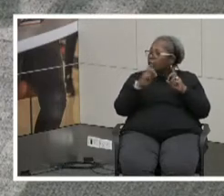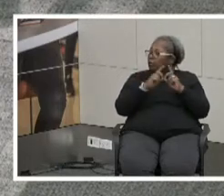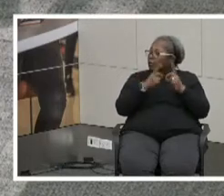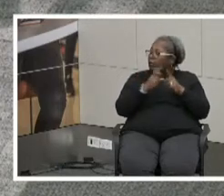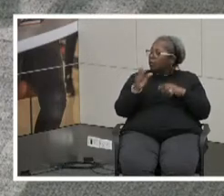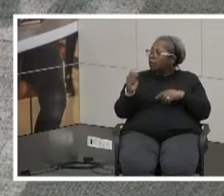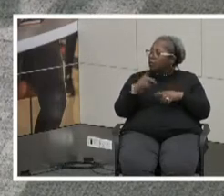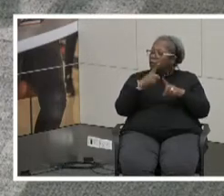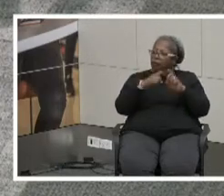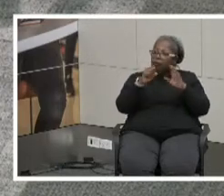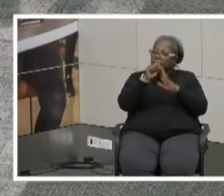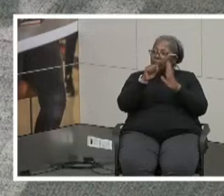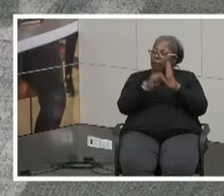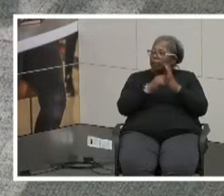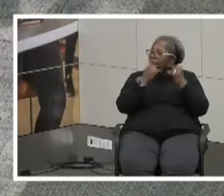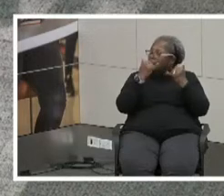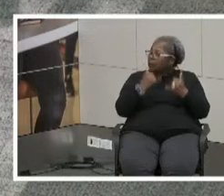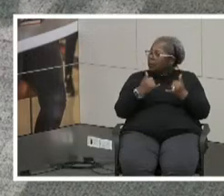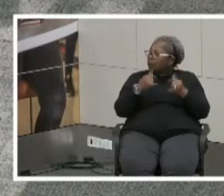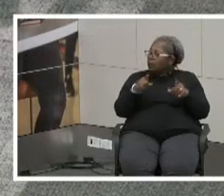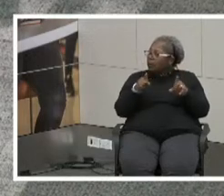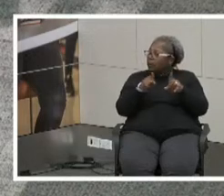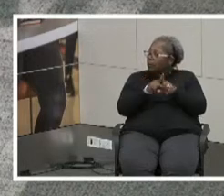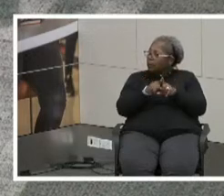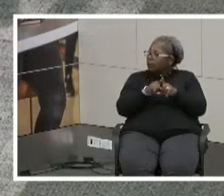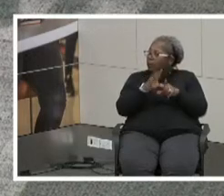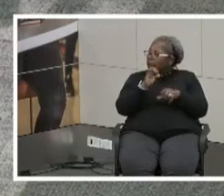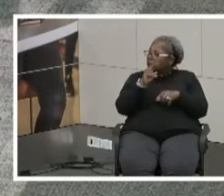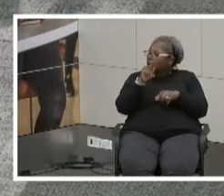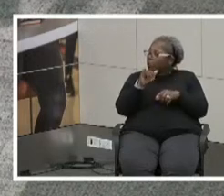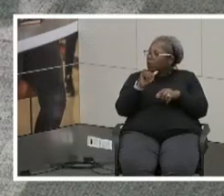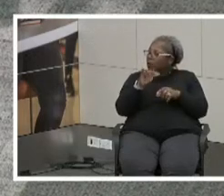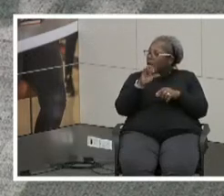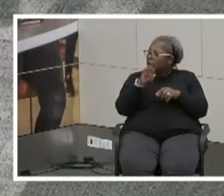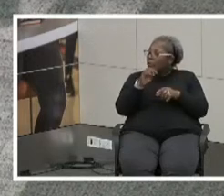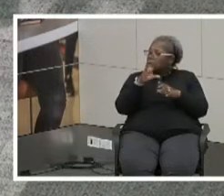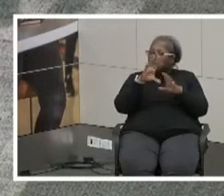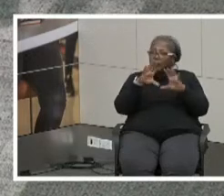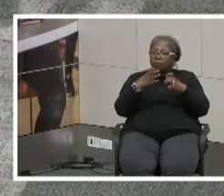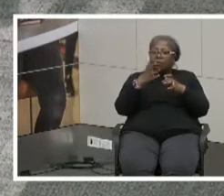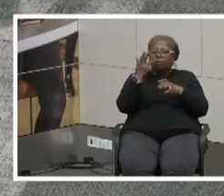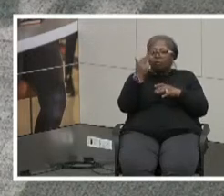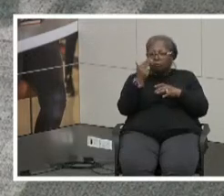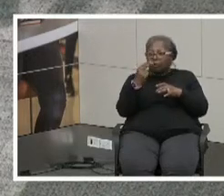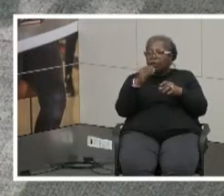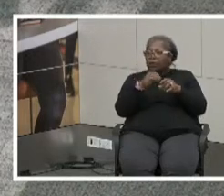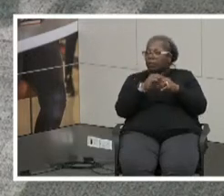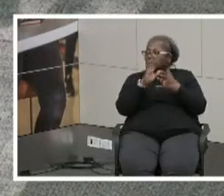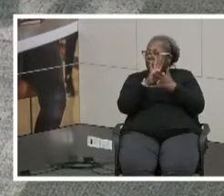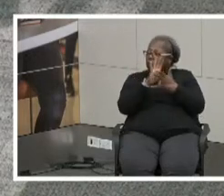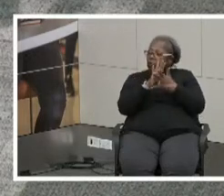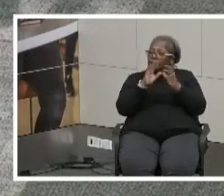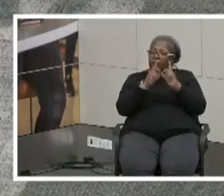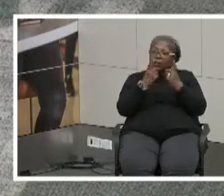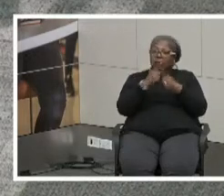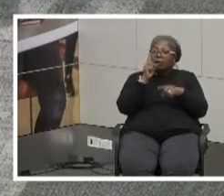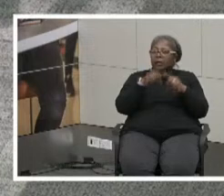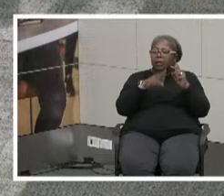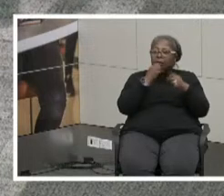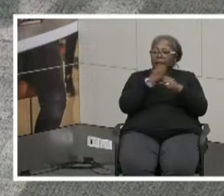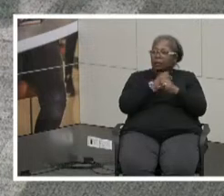the state now I wield that same county code chapter 13 the creation of school districts HIC cannot be